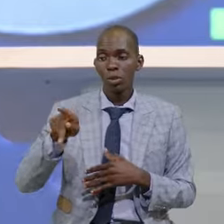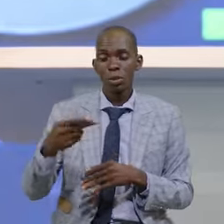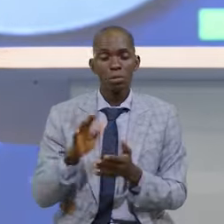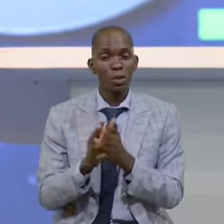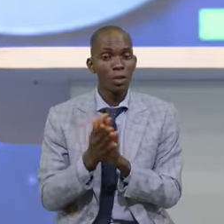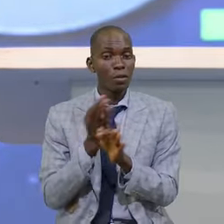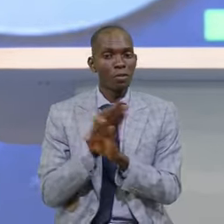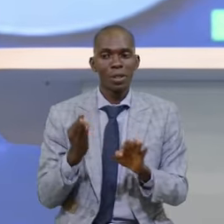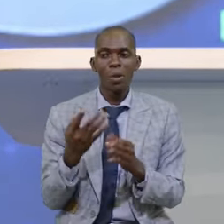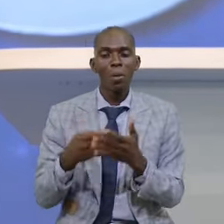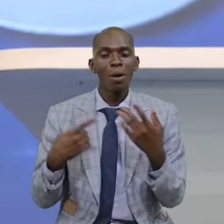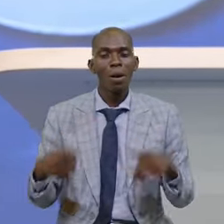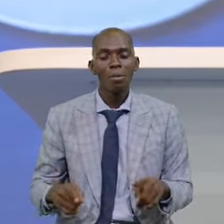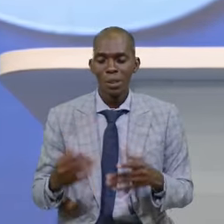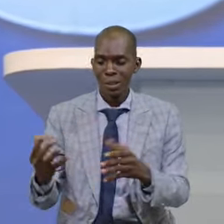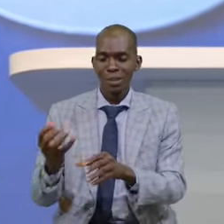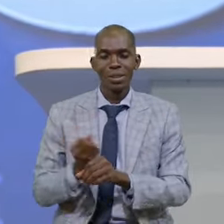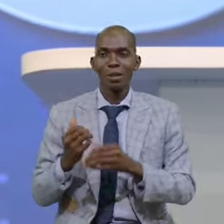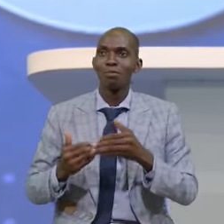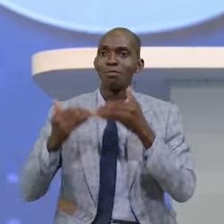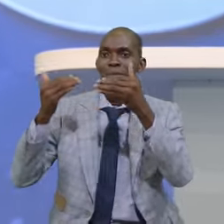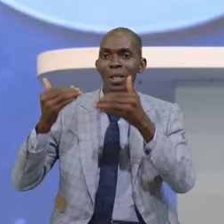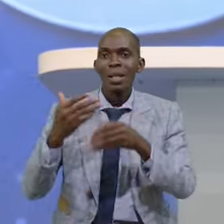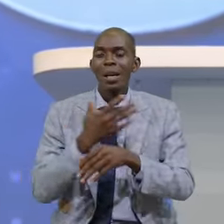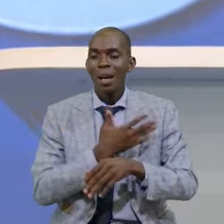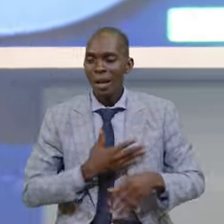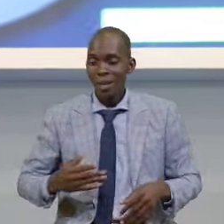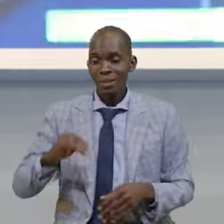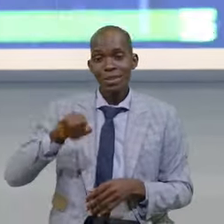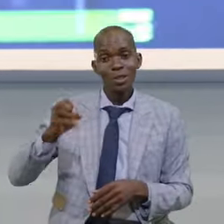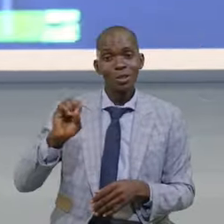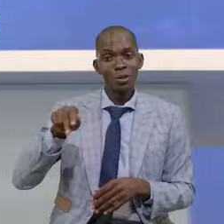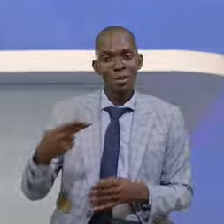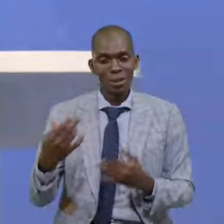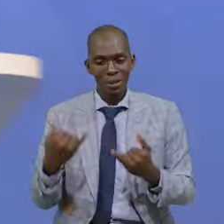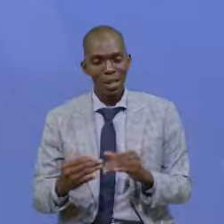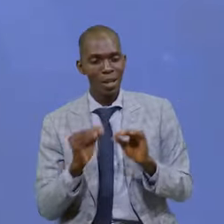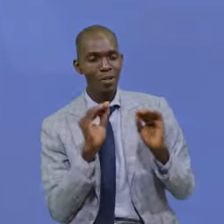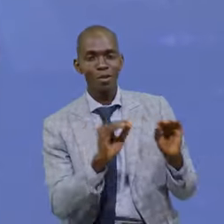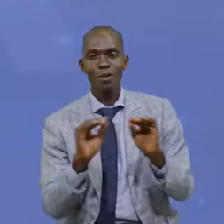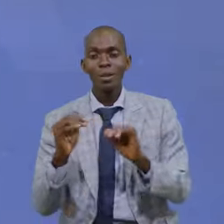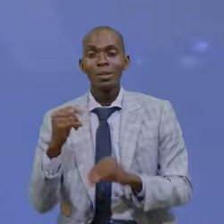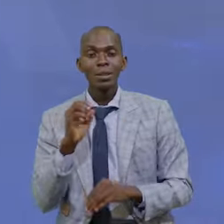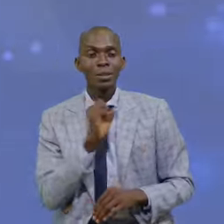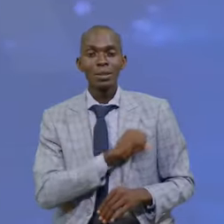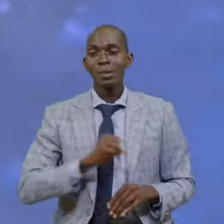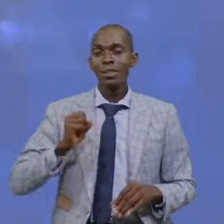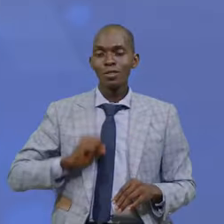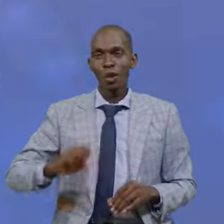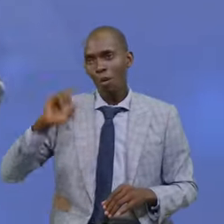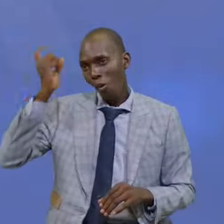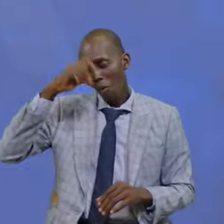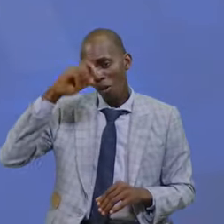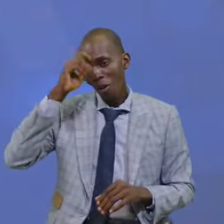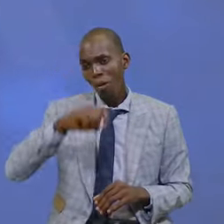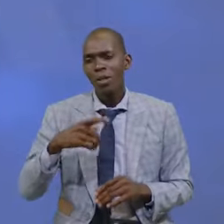He even taught the senator's wisdom. And the power of the Lord so worked in